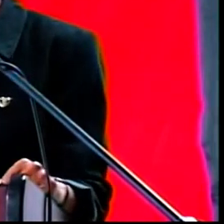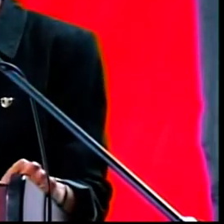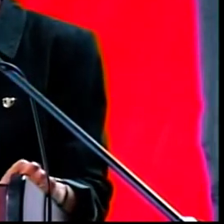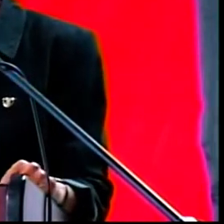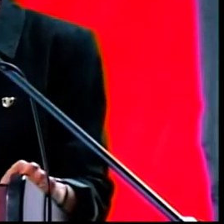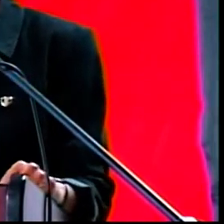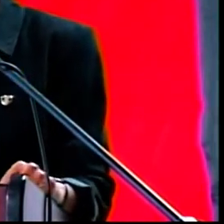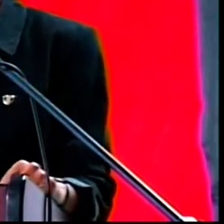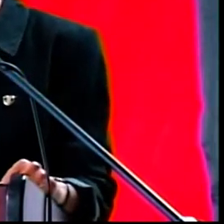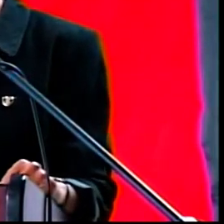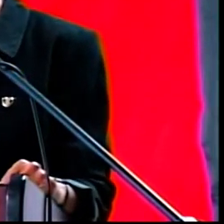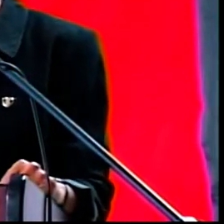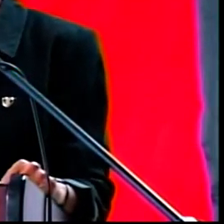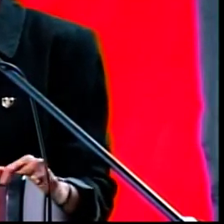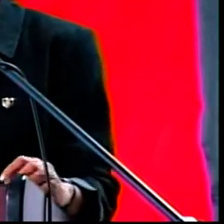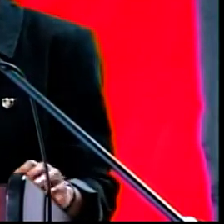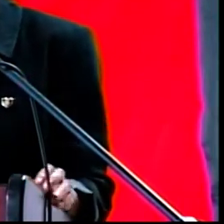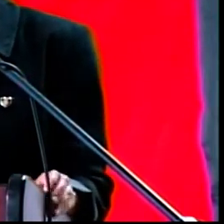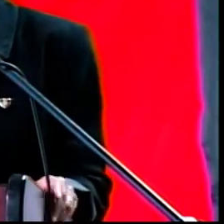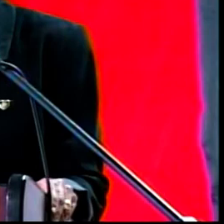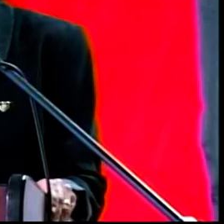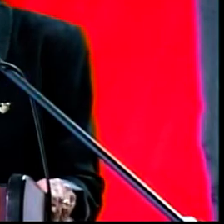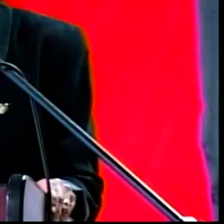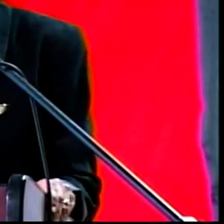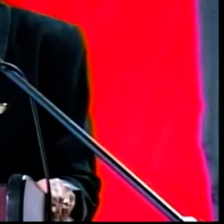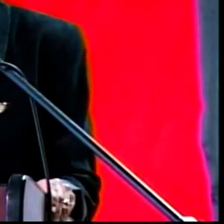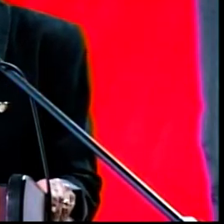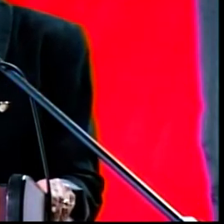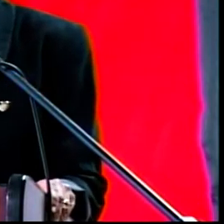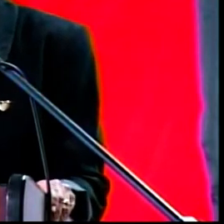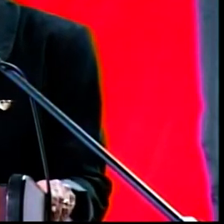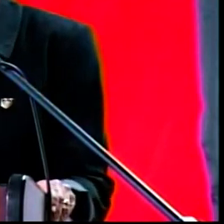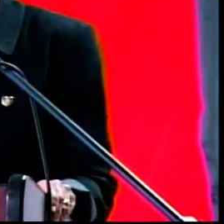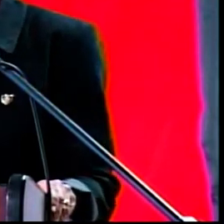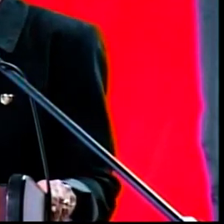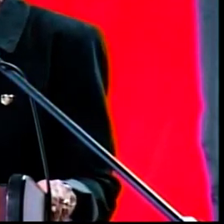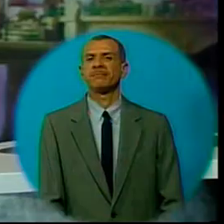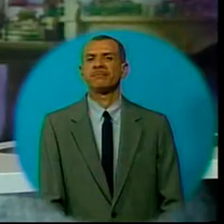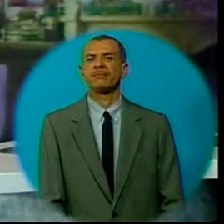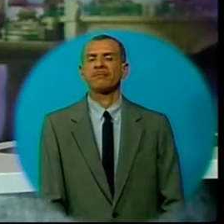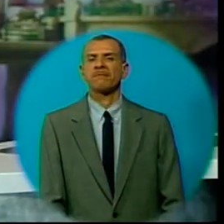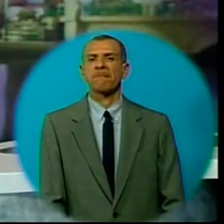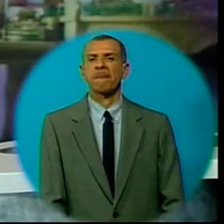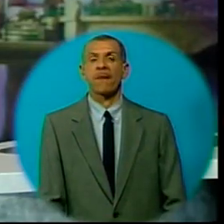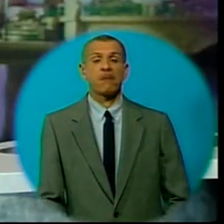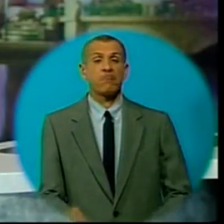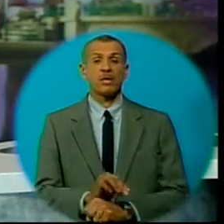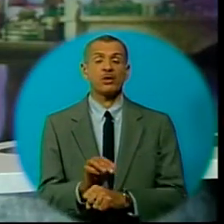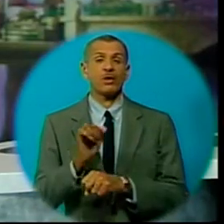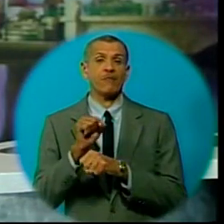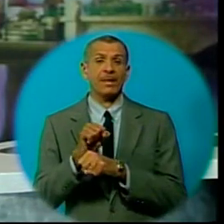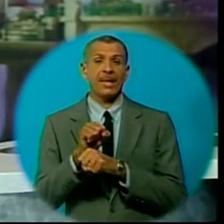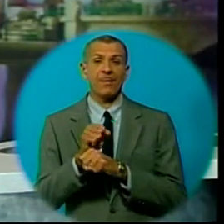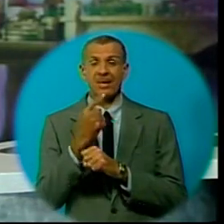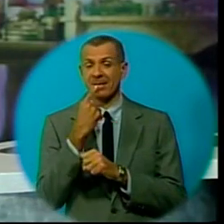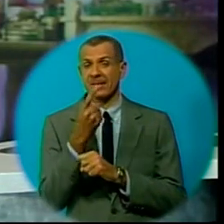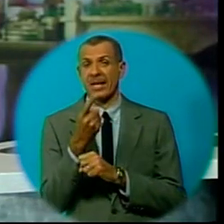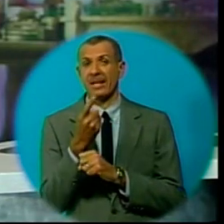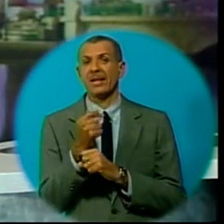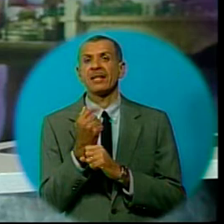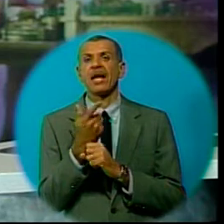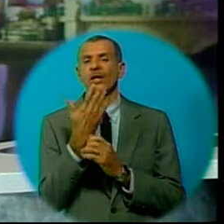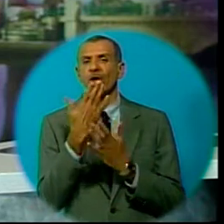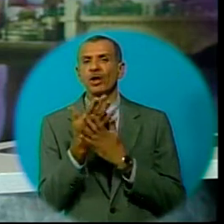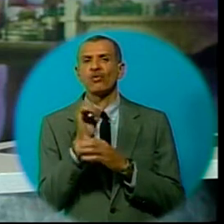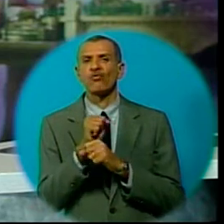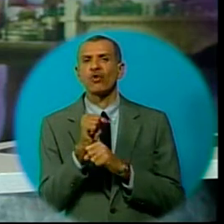see what we can do to have that, that situation changed. The Minister of Labour added that due to the good